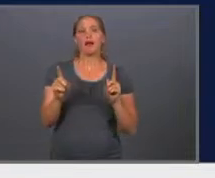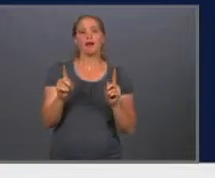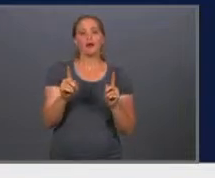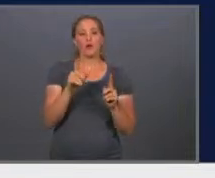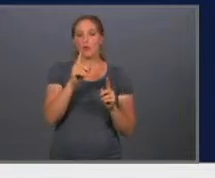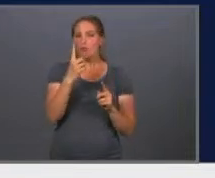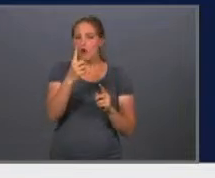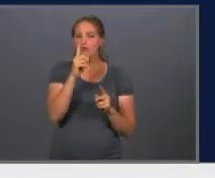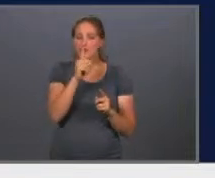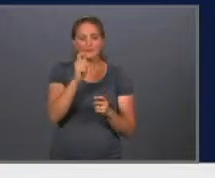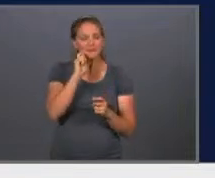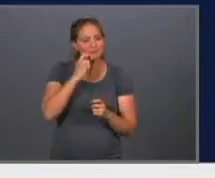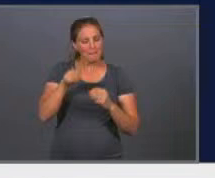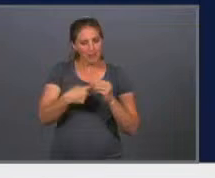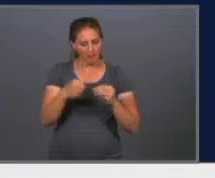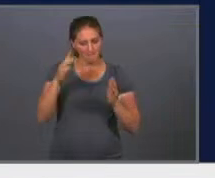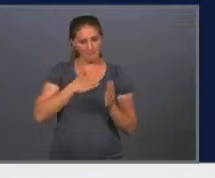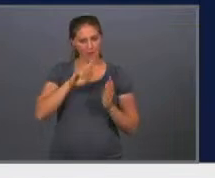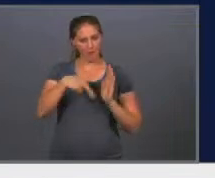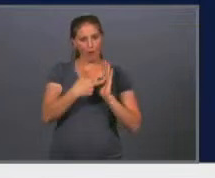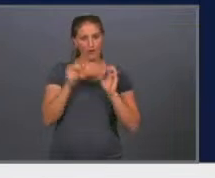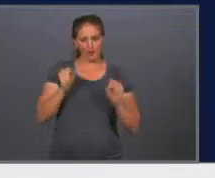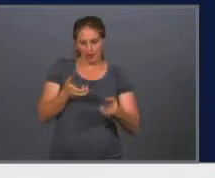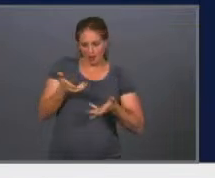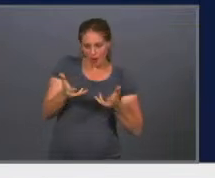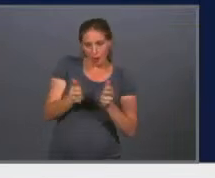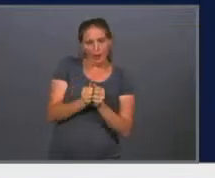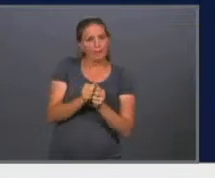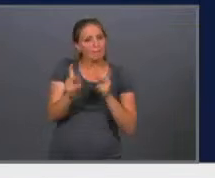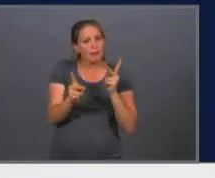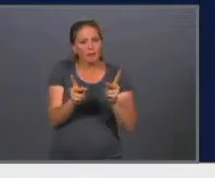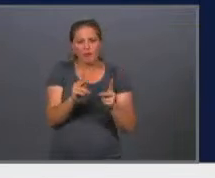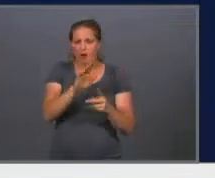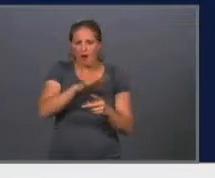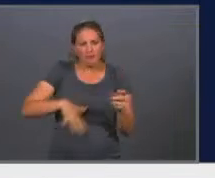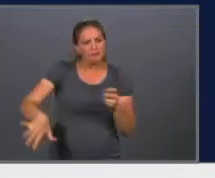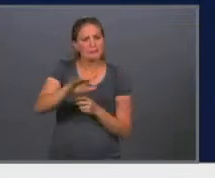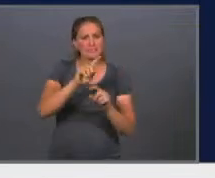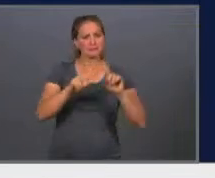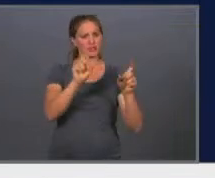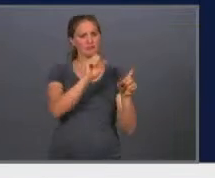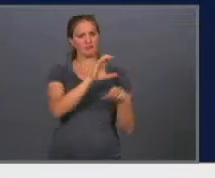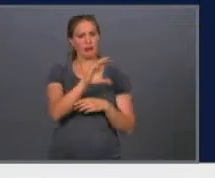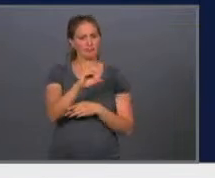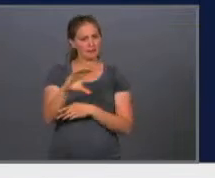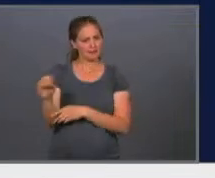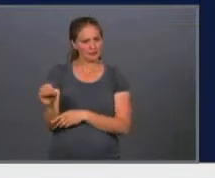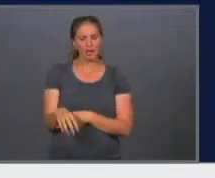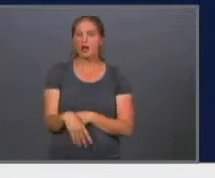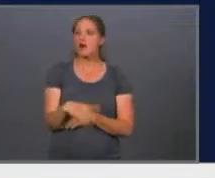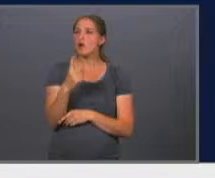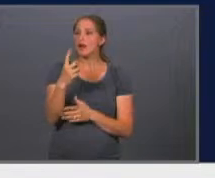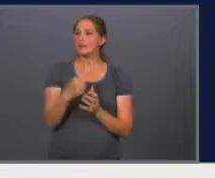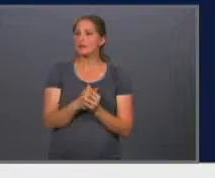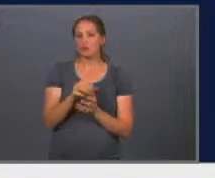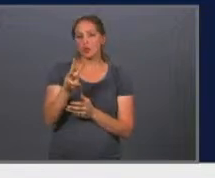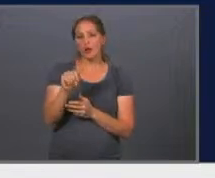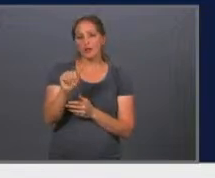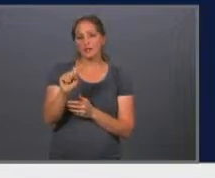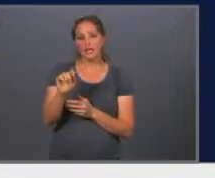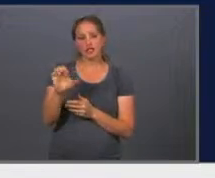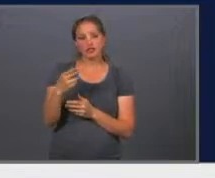interact with stakeholders across various industries. And one in particular has been the Wasatch Front Regional